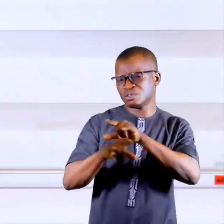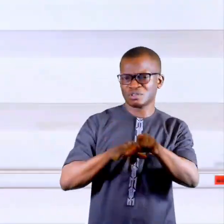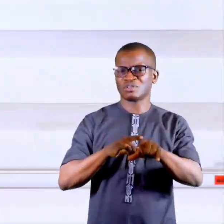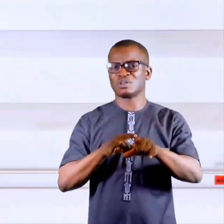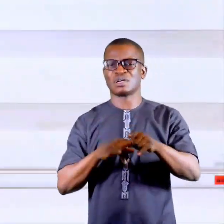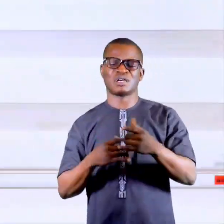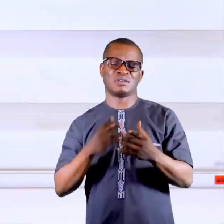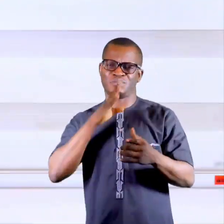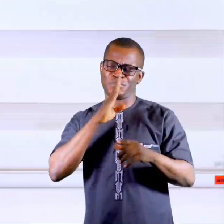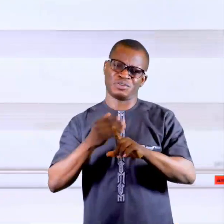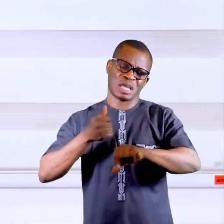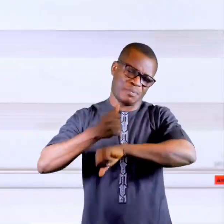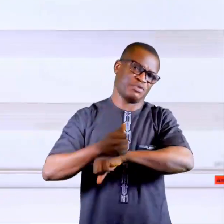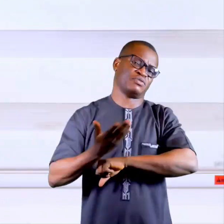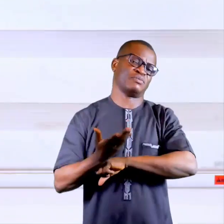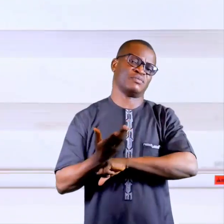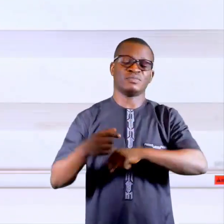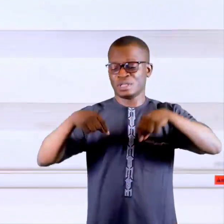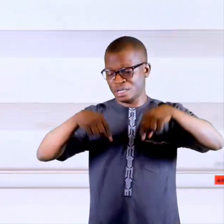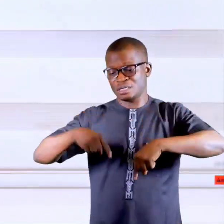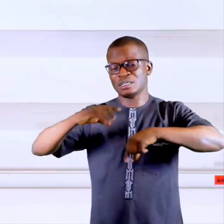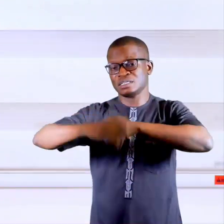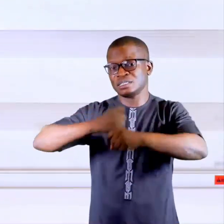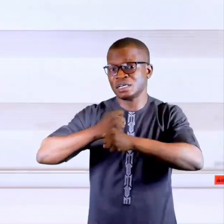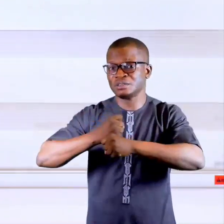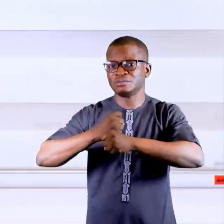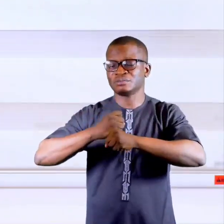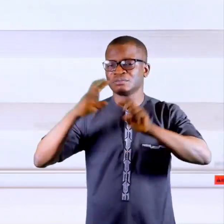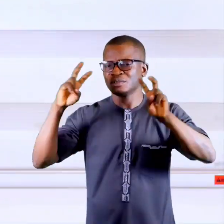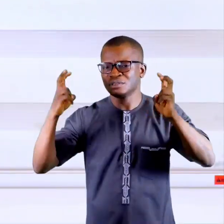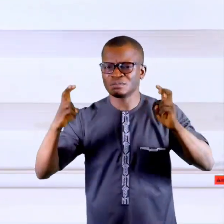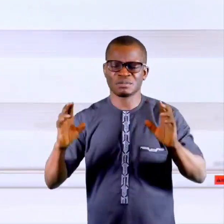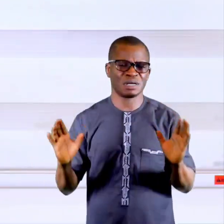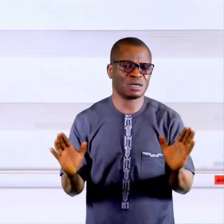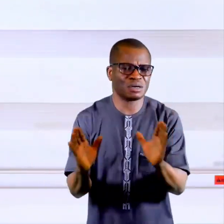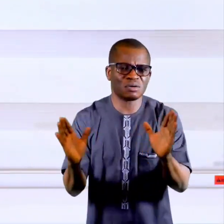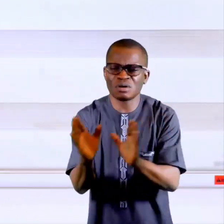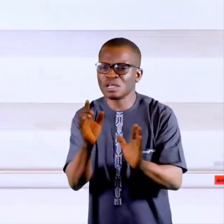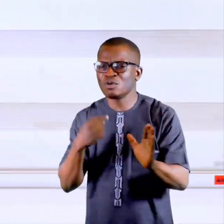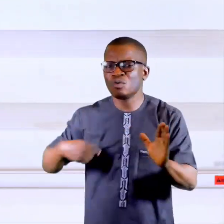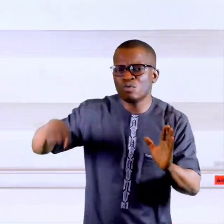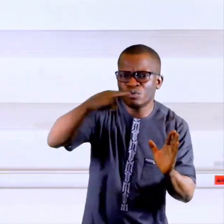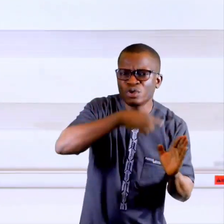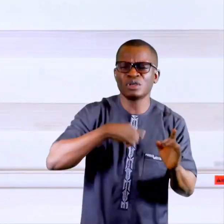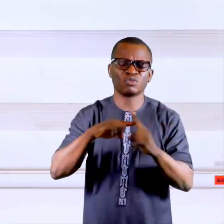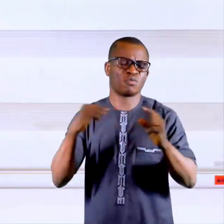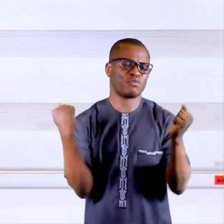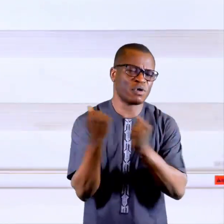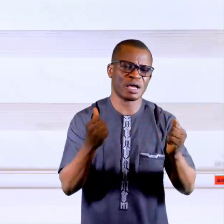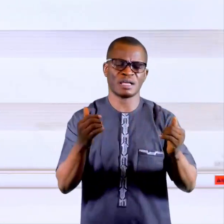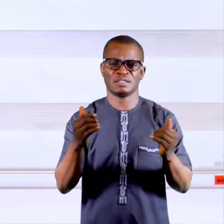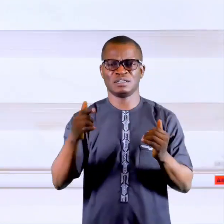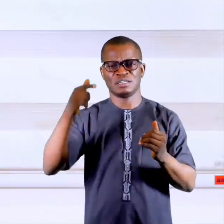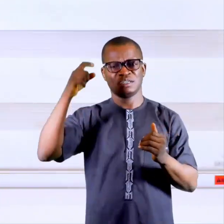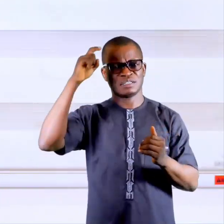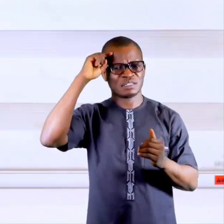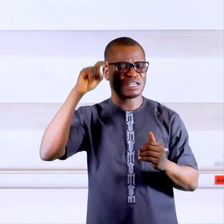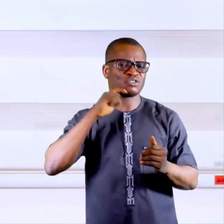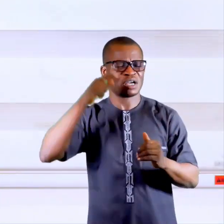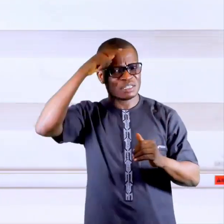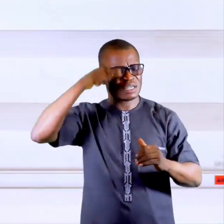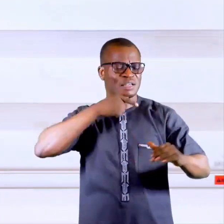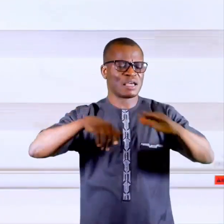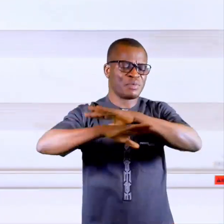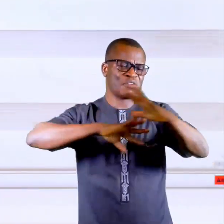violence. So this year's theme is encouraging all of us to make sure that we fight sexual and gender-based